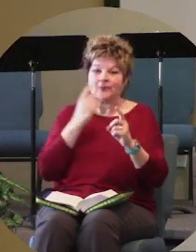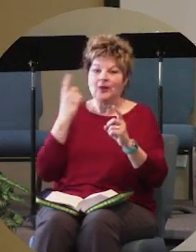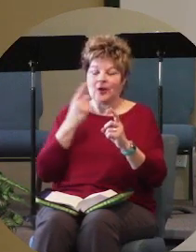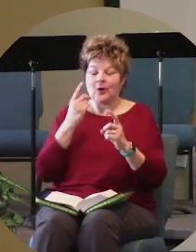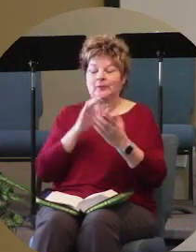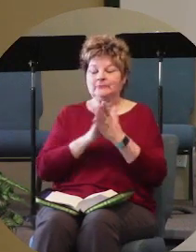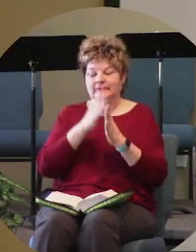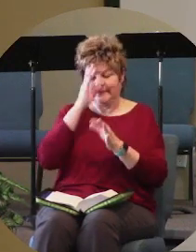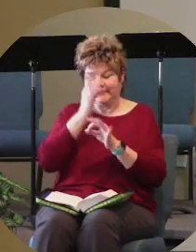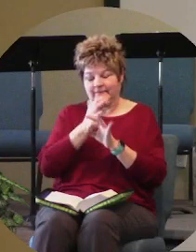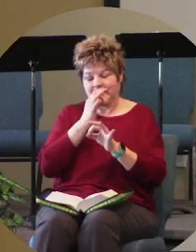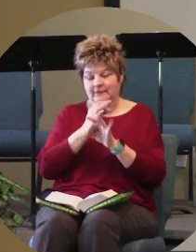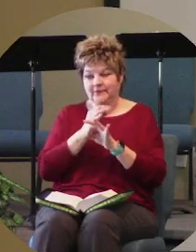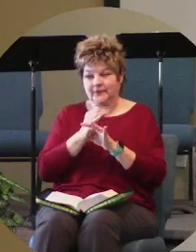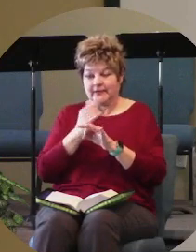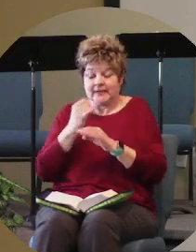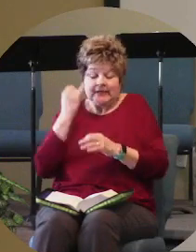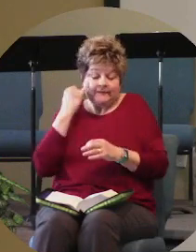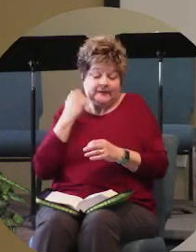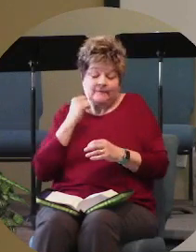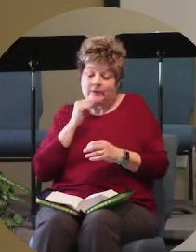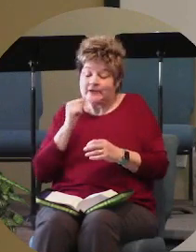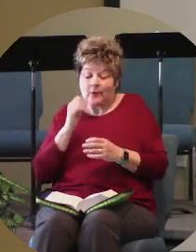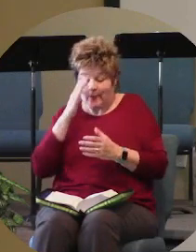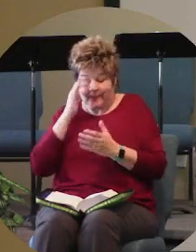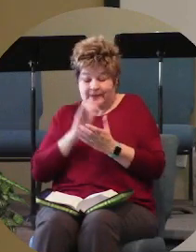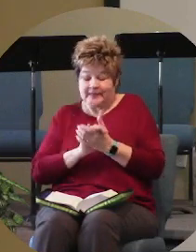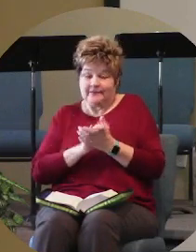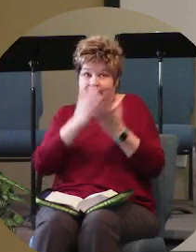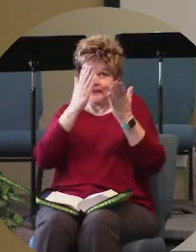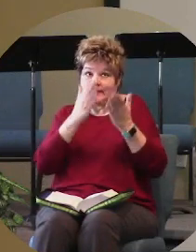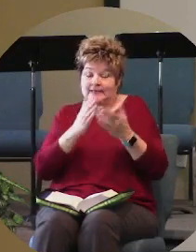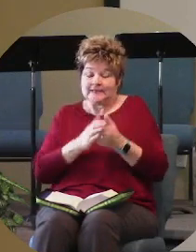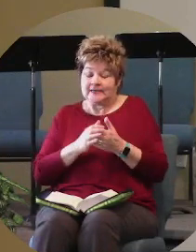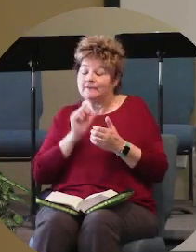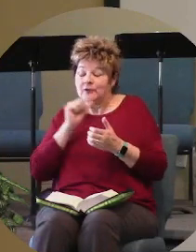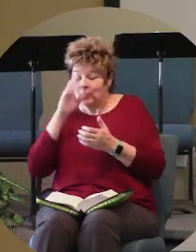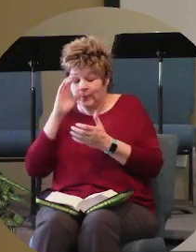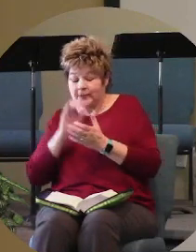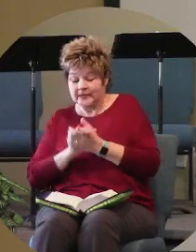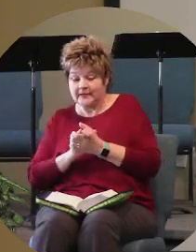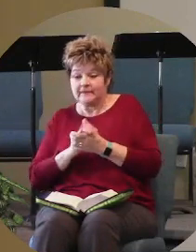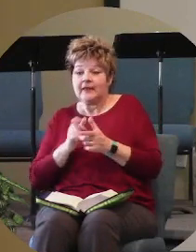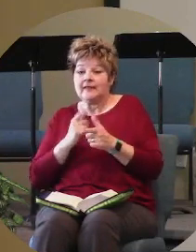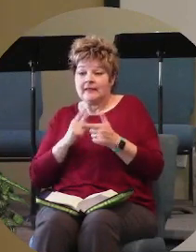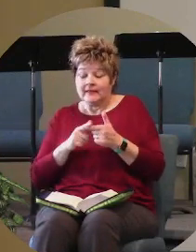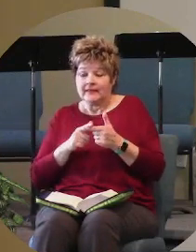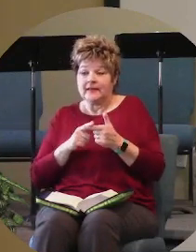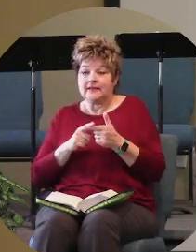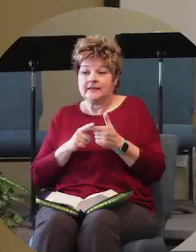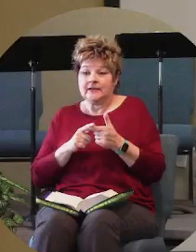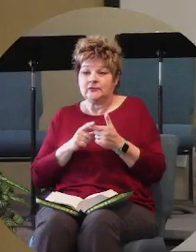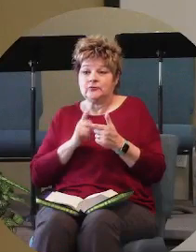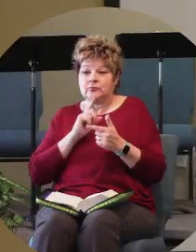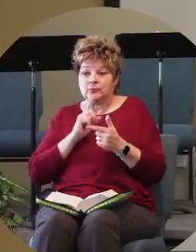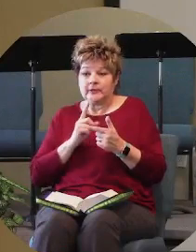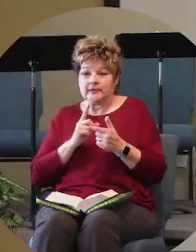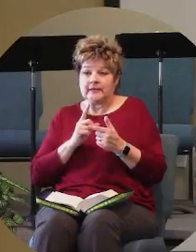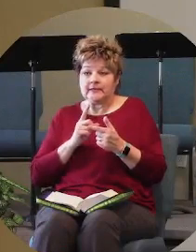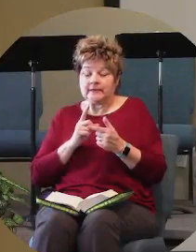faithful, even if we don't believe he is. And if you don't believe he is, then there is a very simplistic